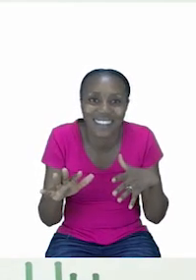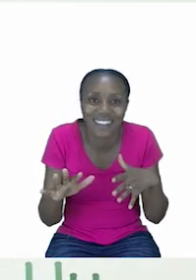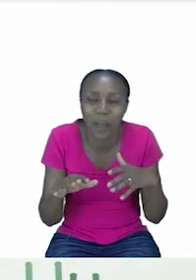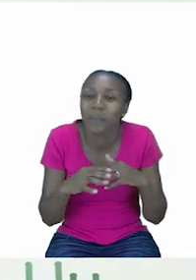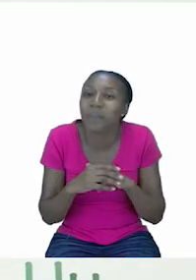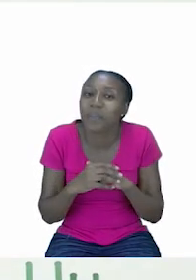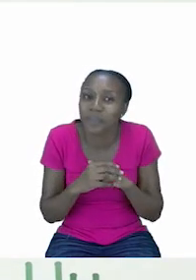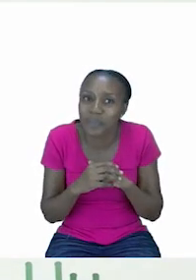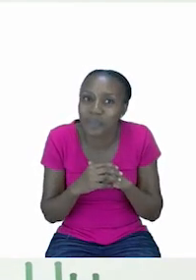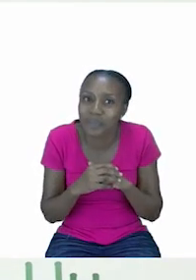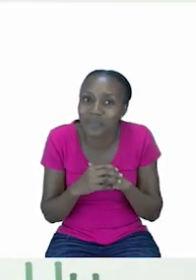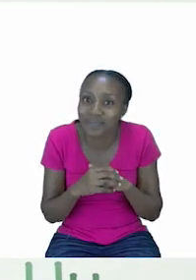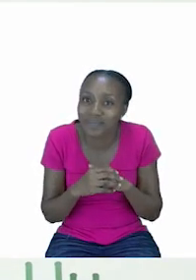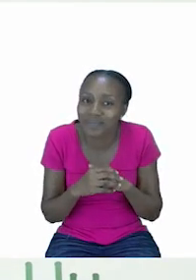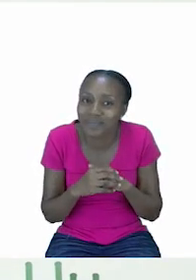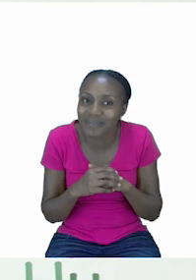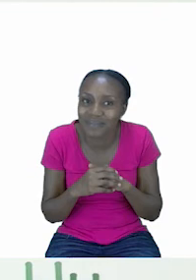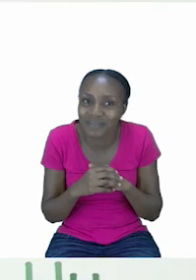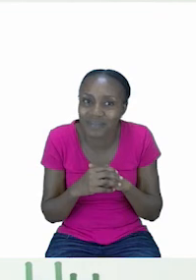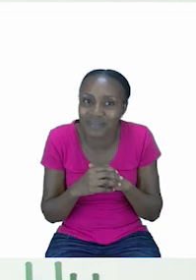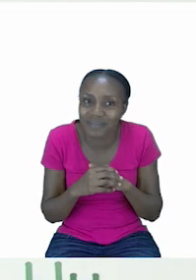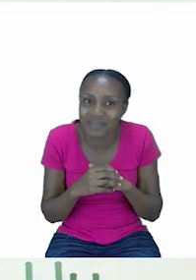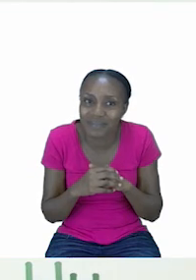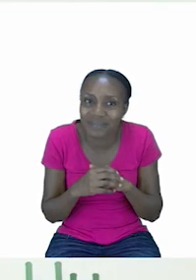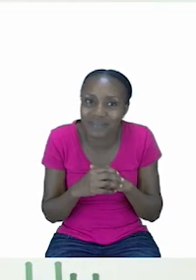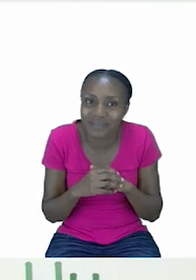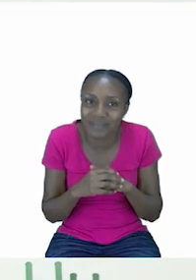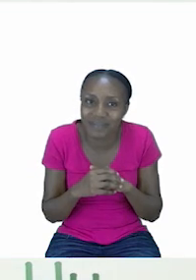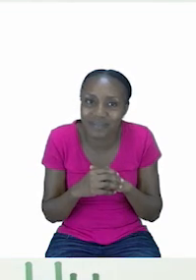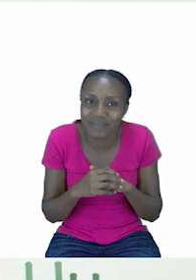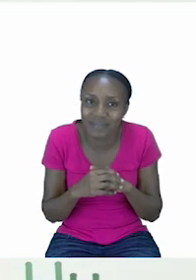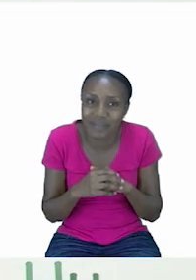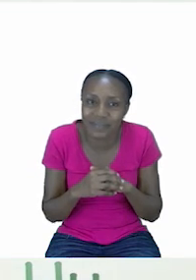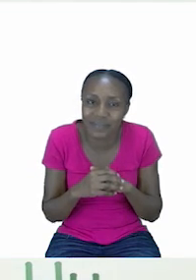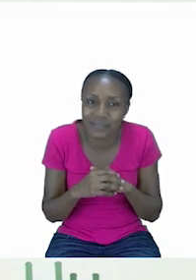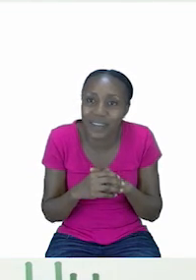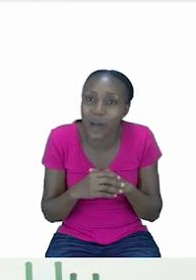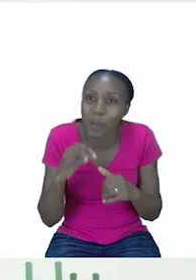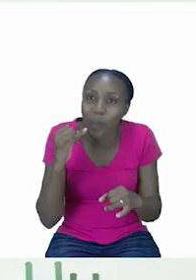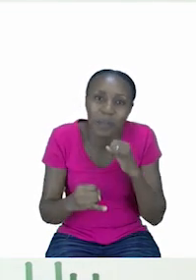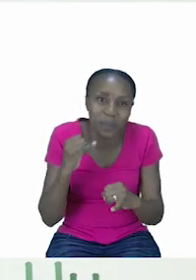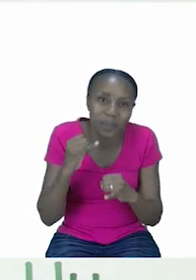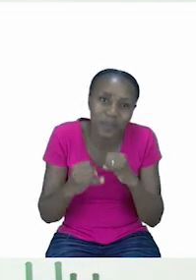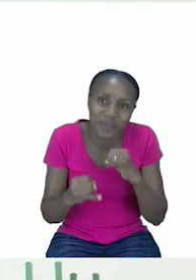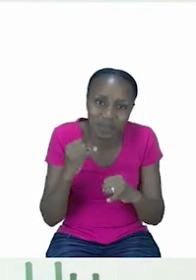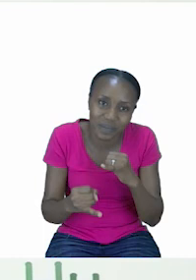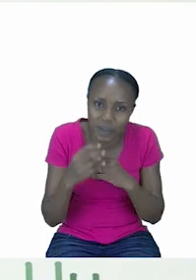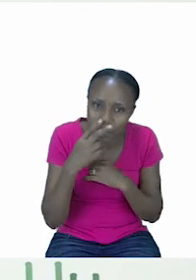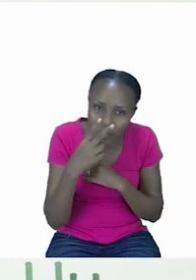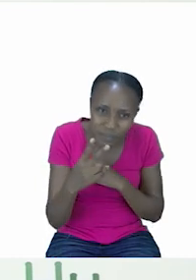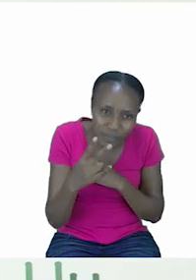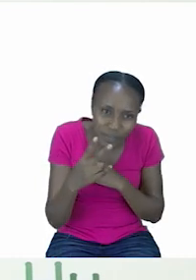line. Did you finish yours? Well done. And the last one that we can see there is